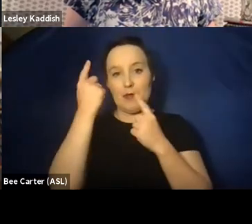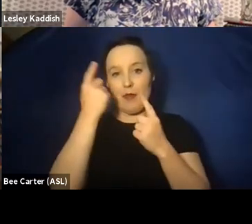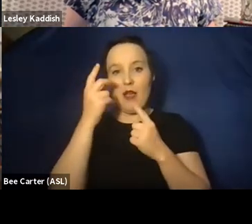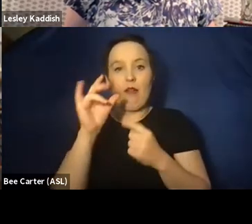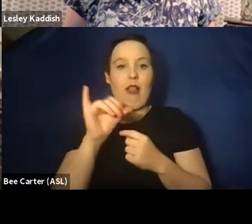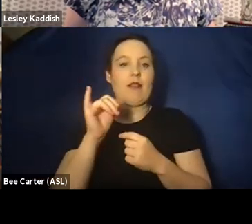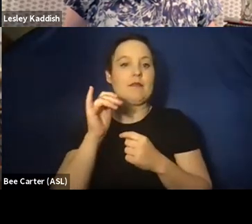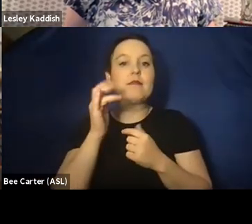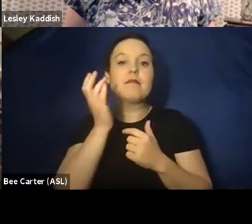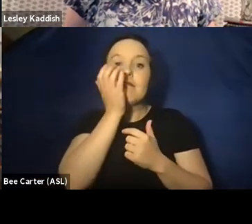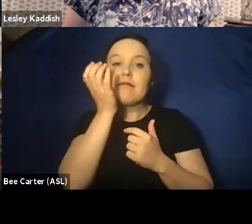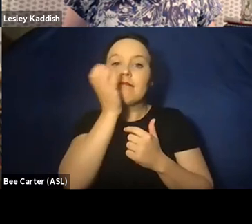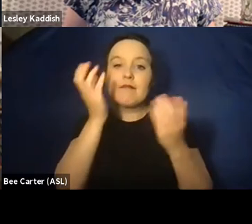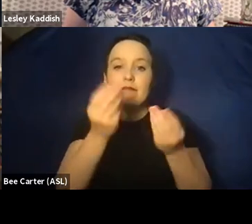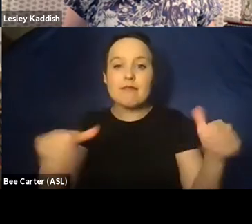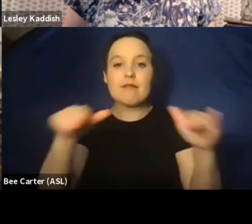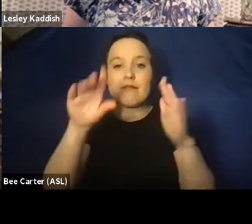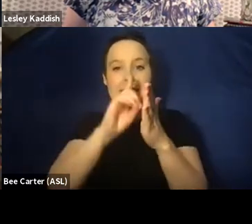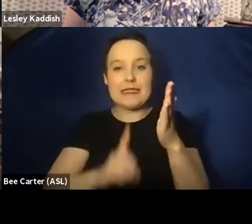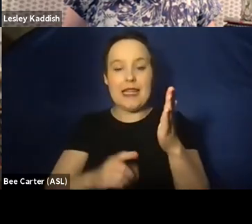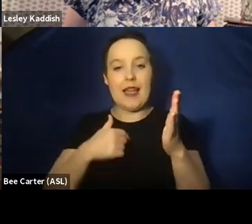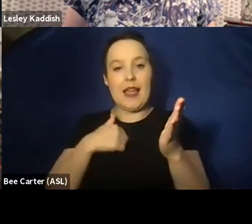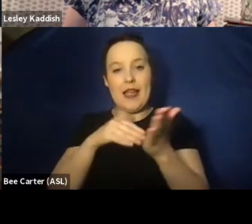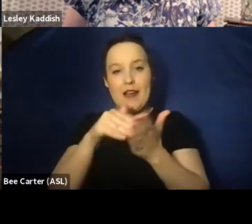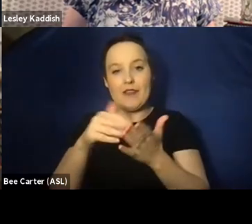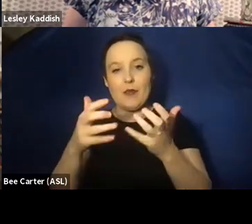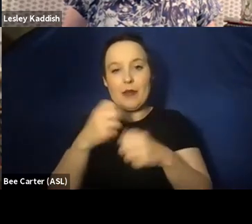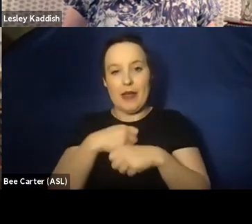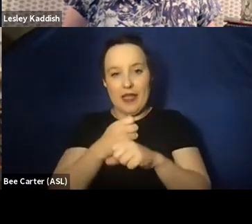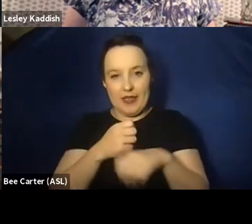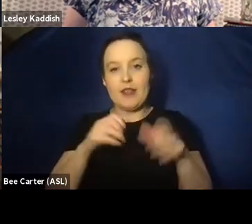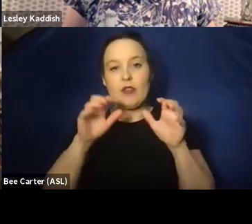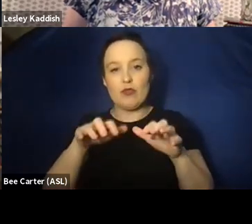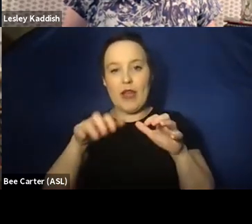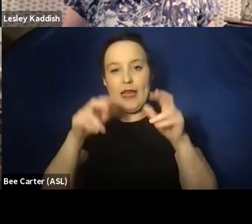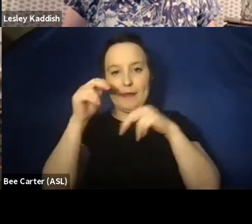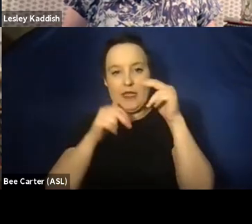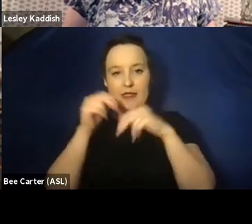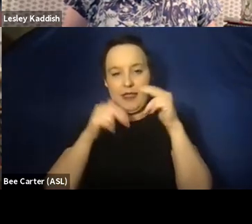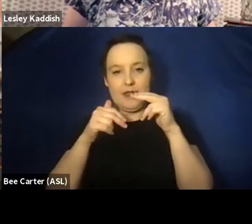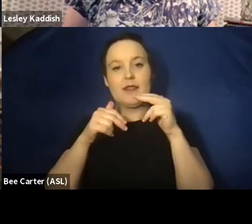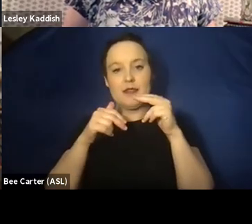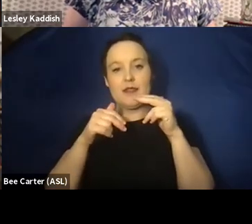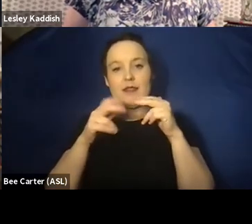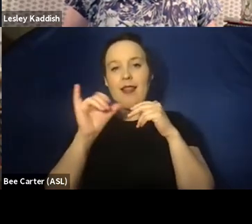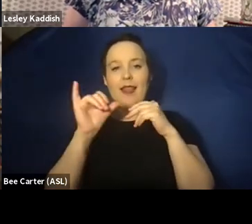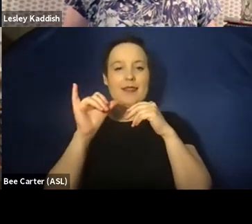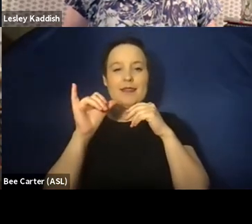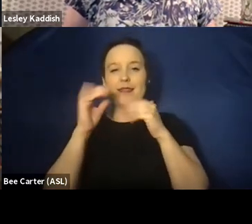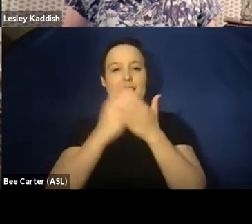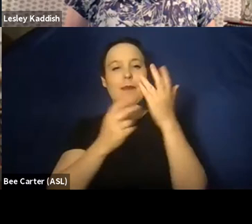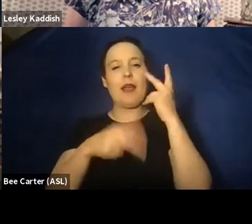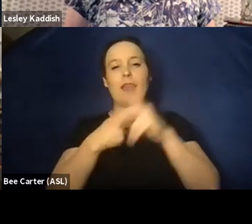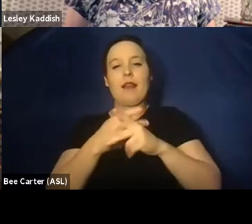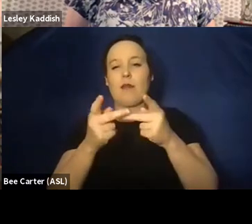architecture, I've often wanted to make like a rain pavilion, like a building tea pavilion, you know, some kind of